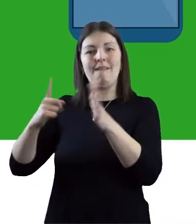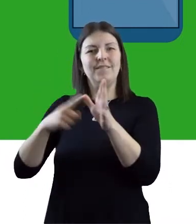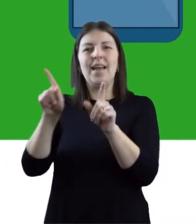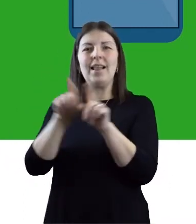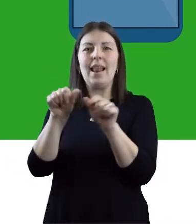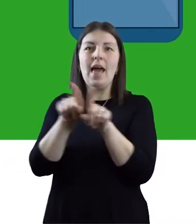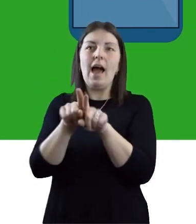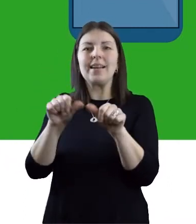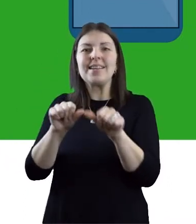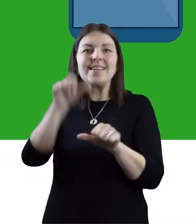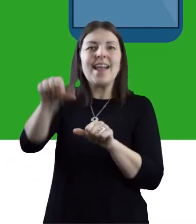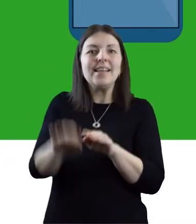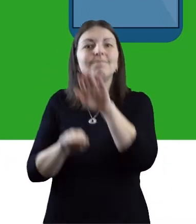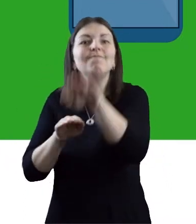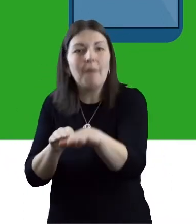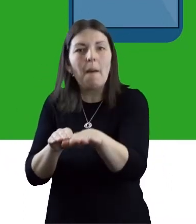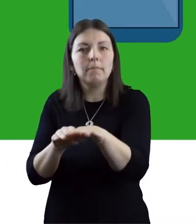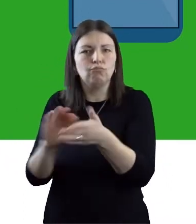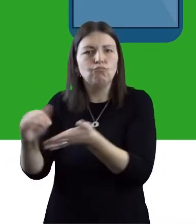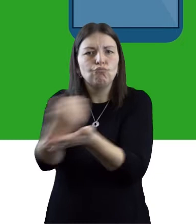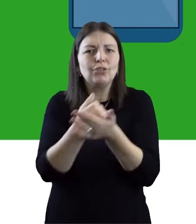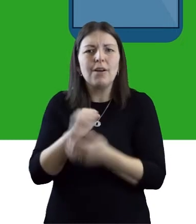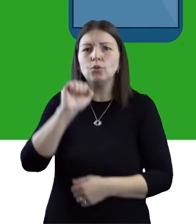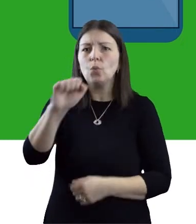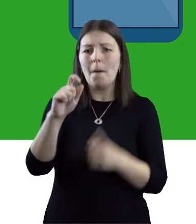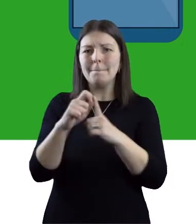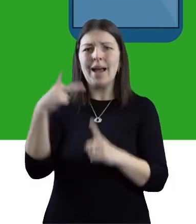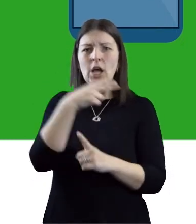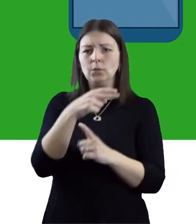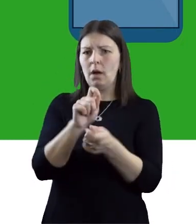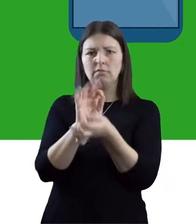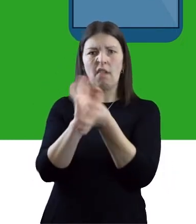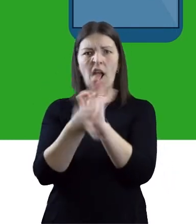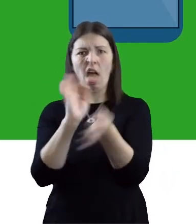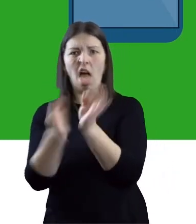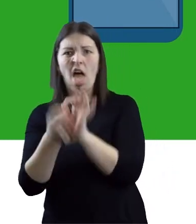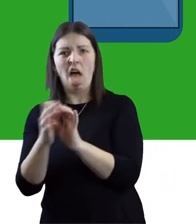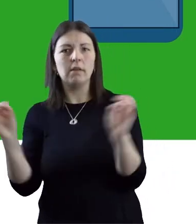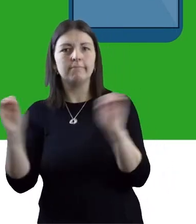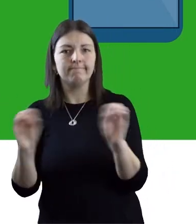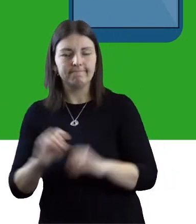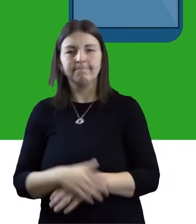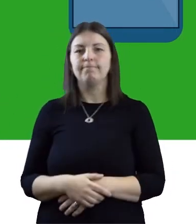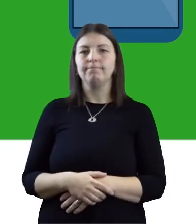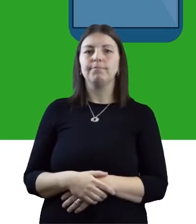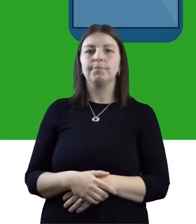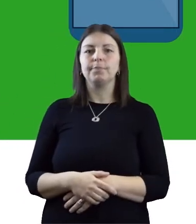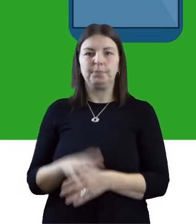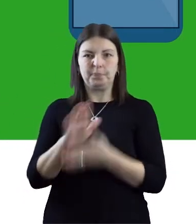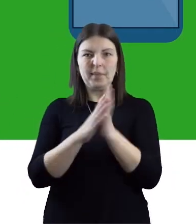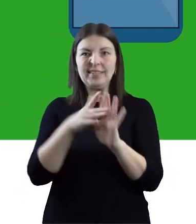online platforms. Alongside using strong passwords, two-step verification adds an extra layer of protection to your accounts.